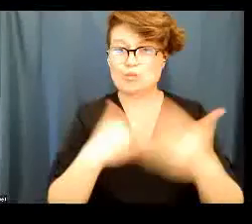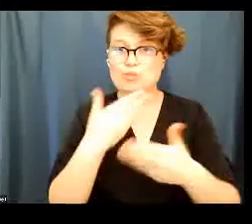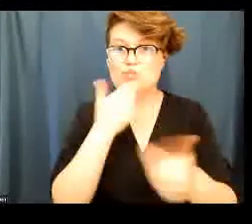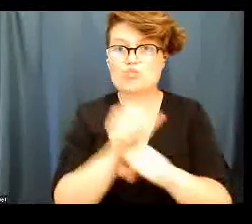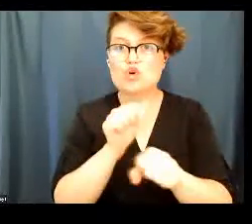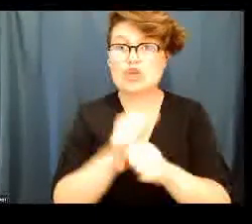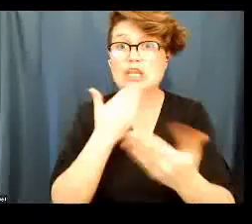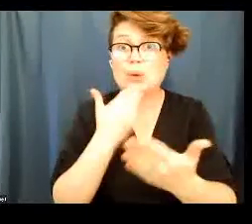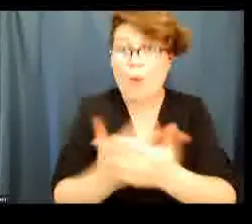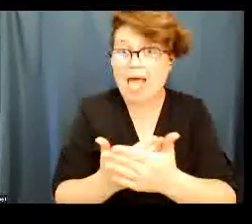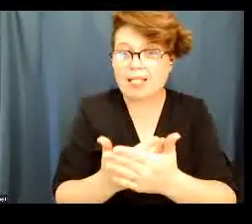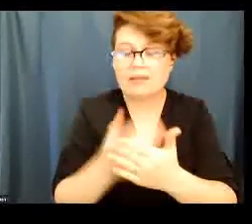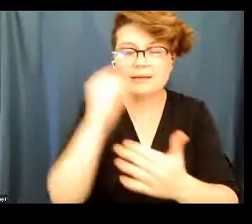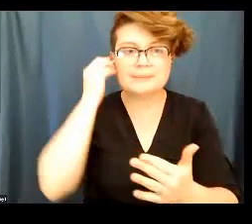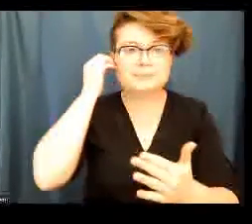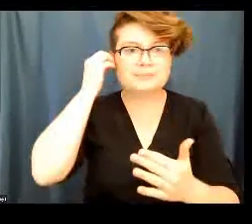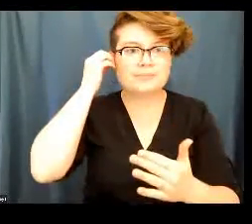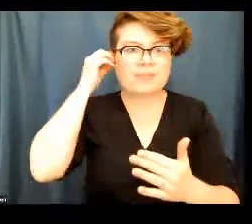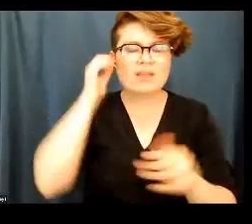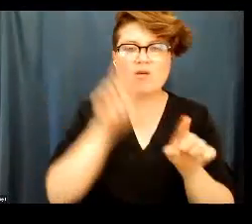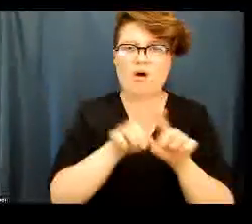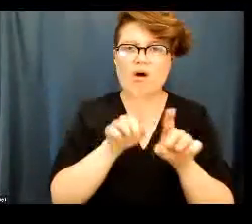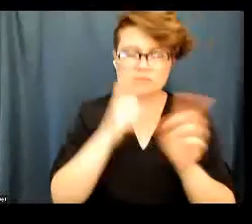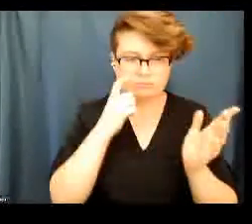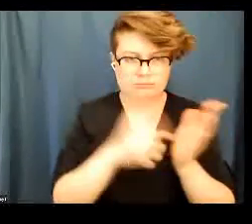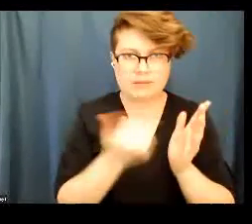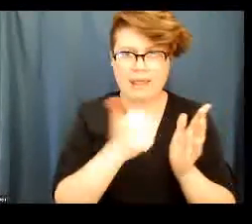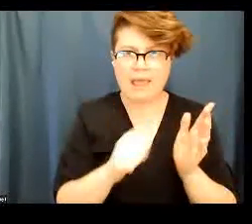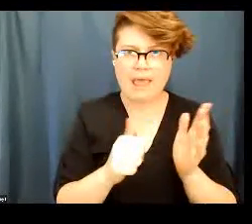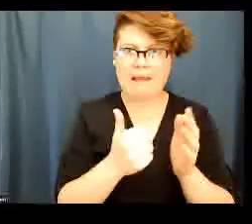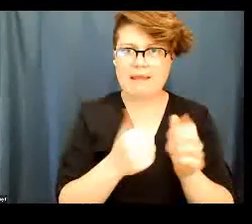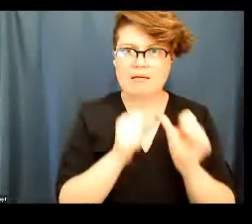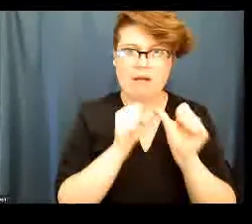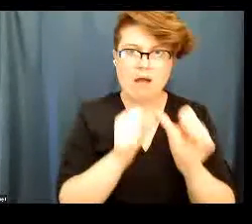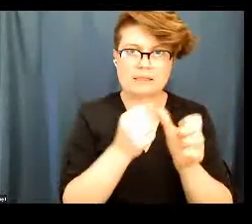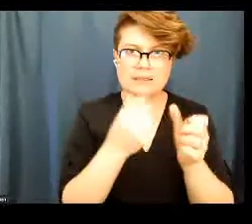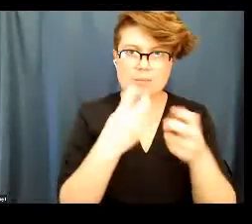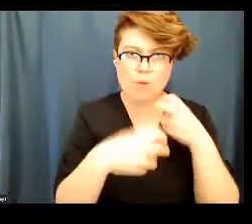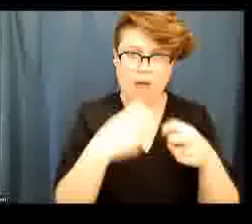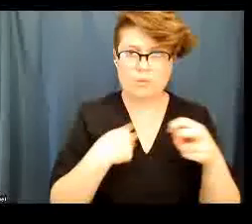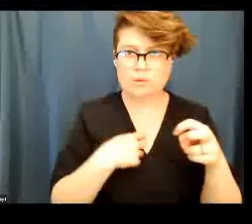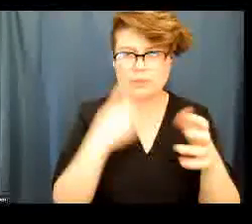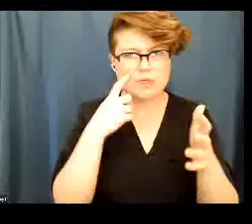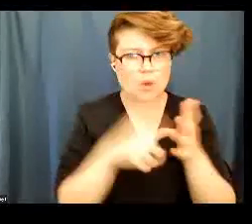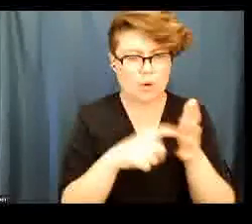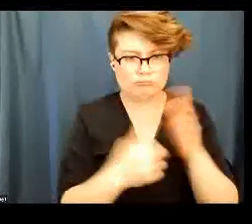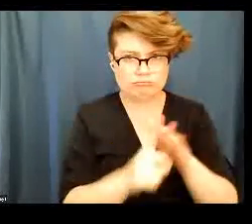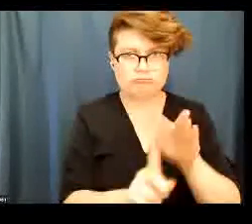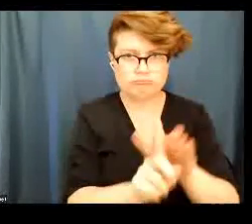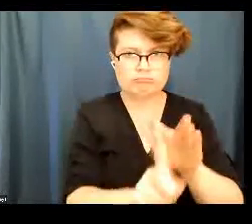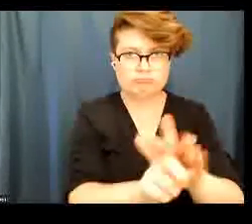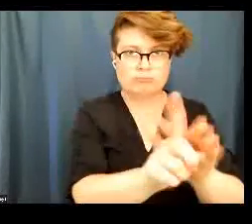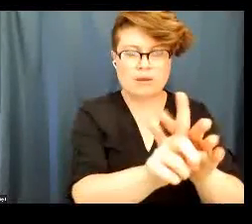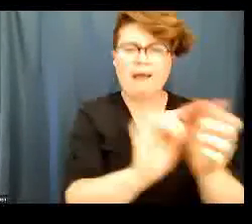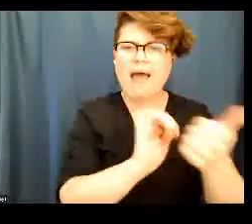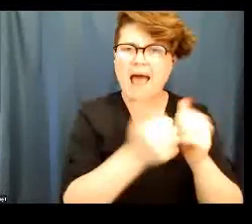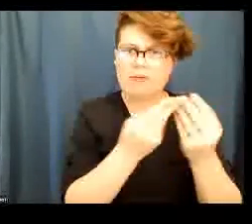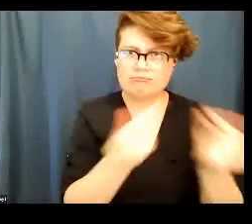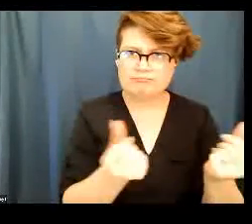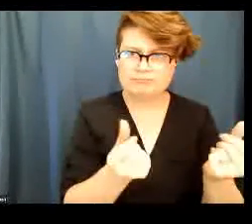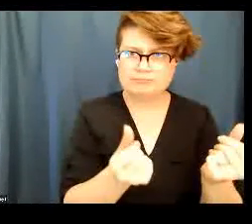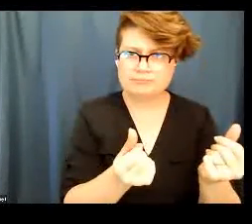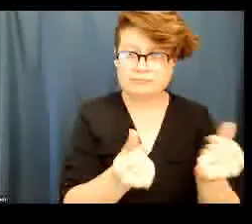identifying any ongoing issues that we need to work on for improvement. If we're doing an